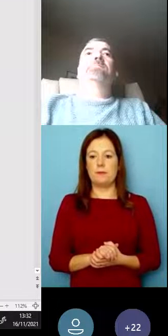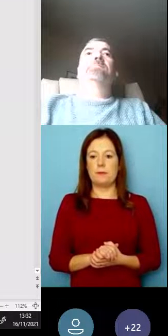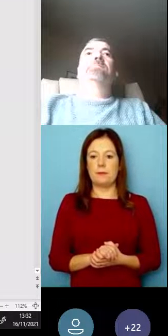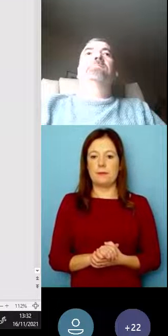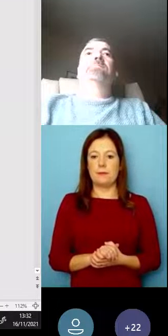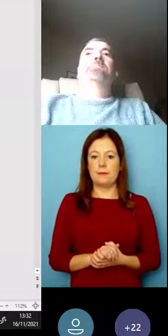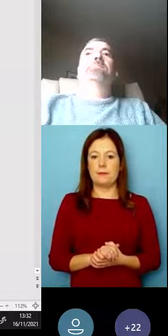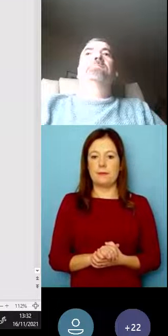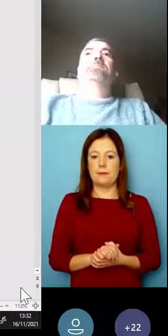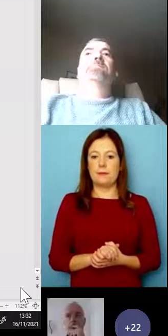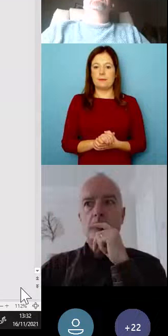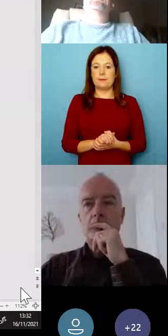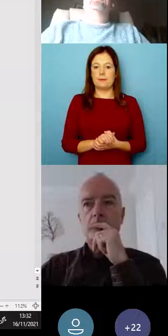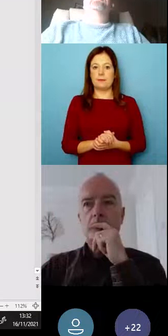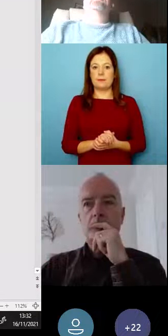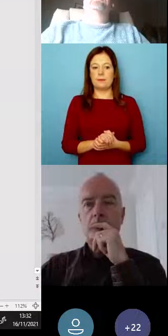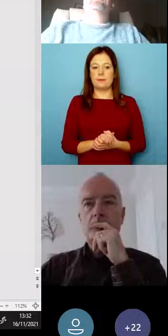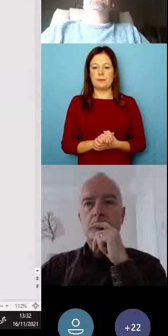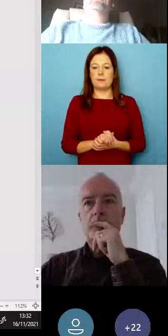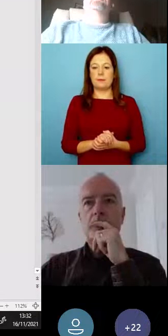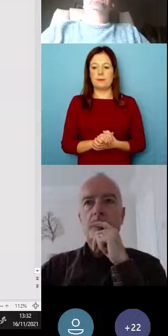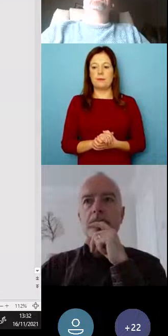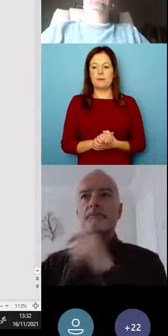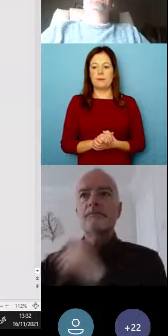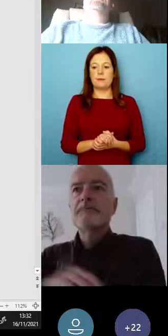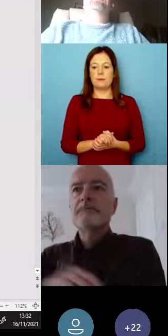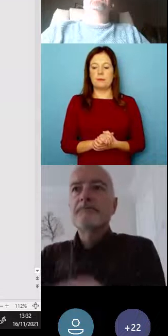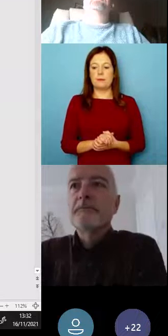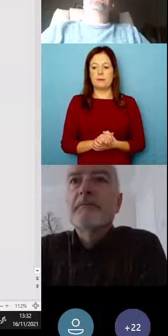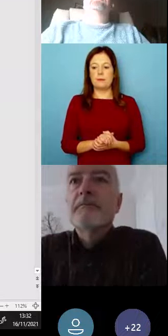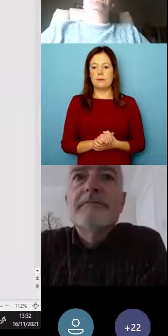Thank you. Okay.